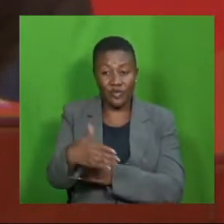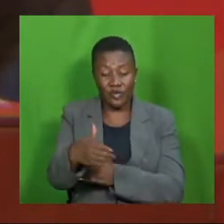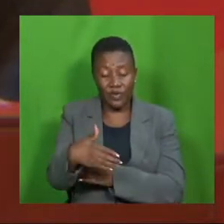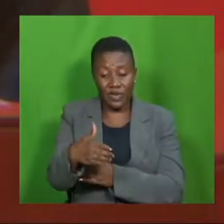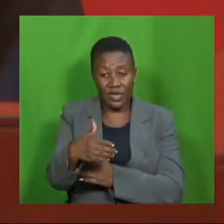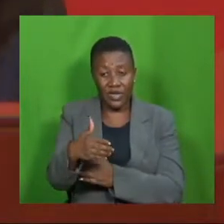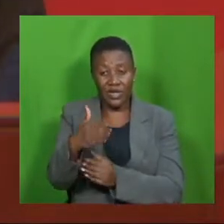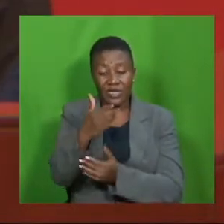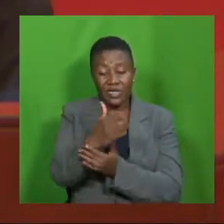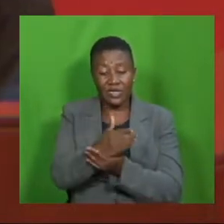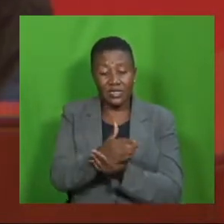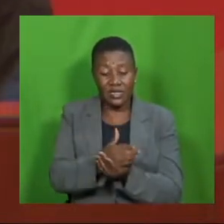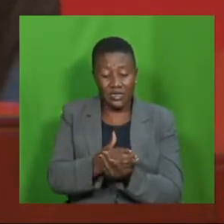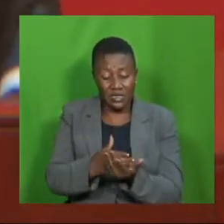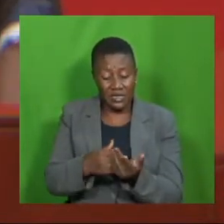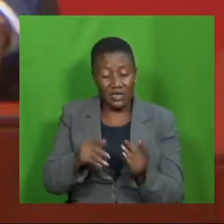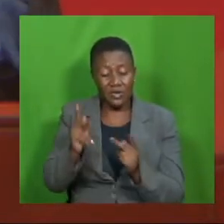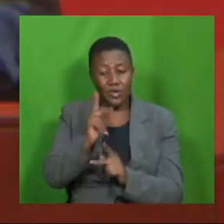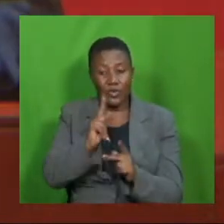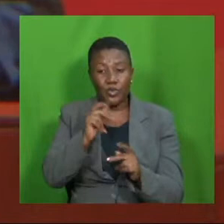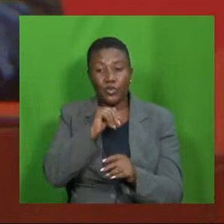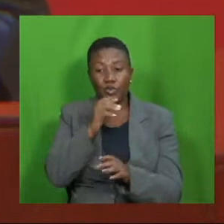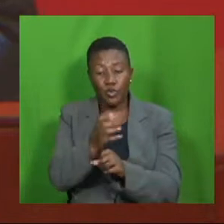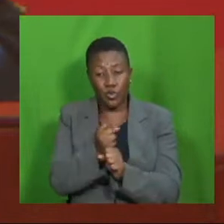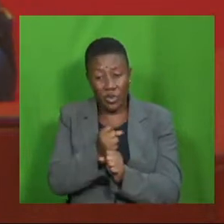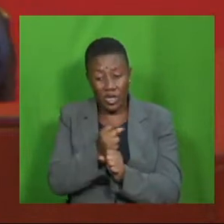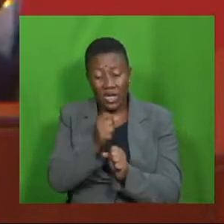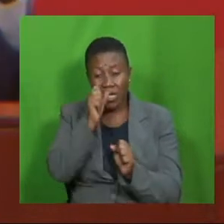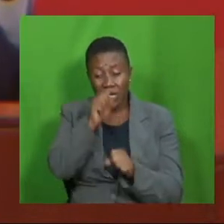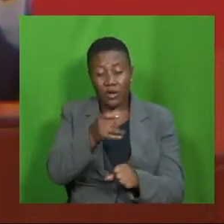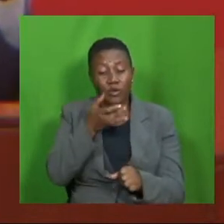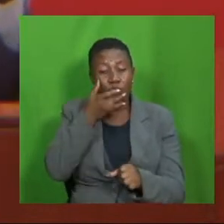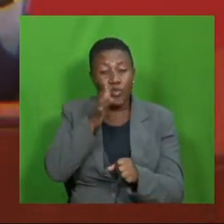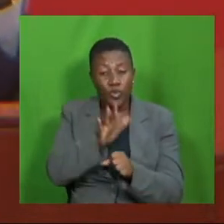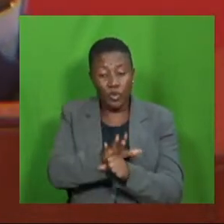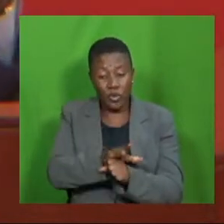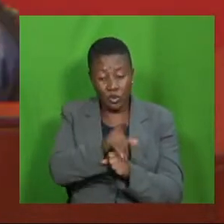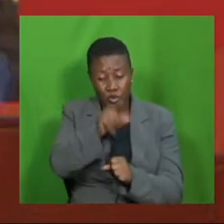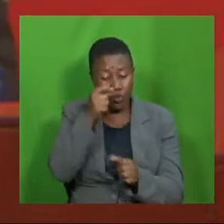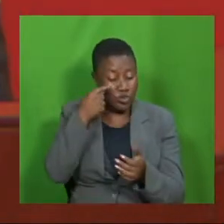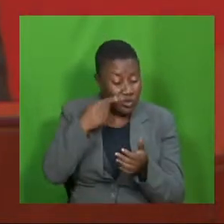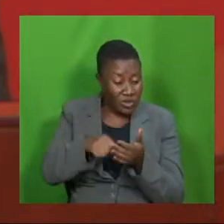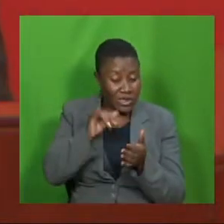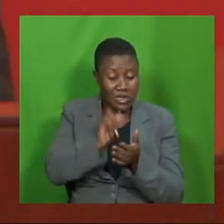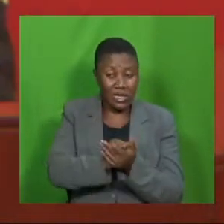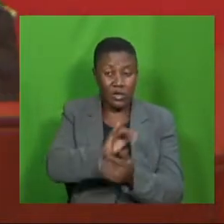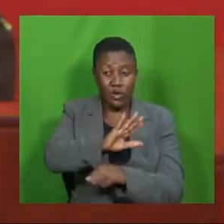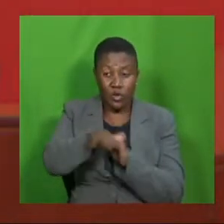you assure him that you ensure they get them? Am I right?